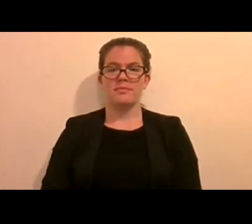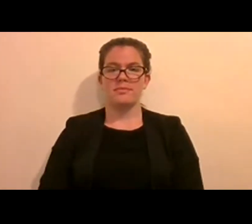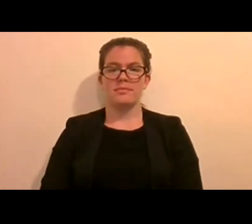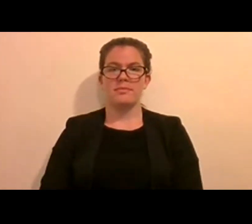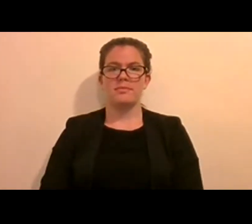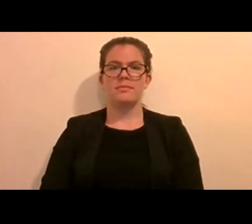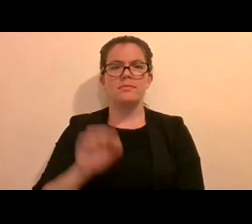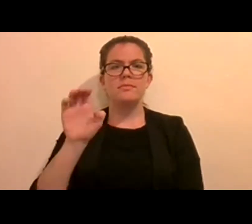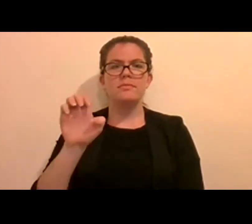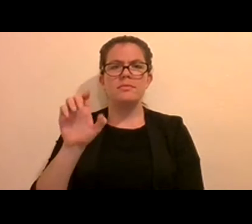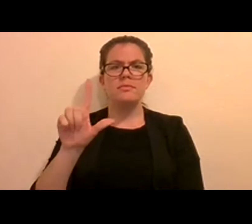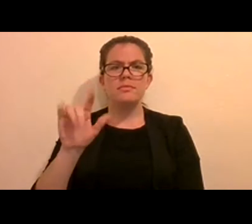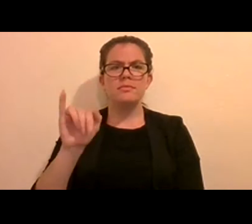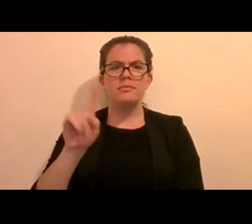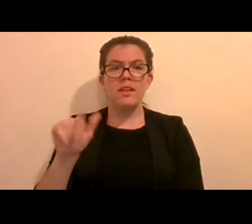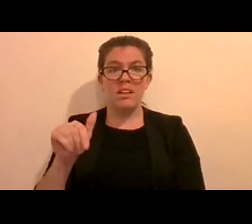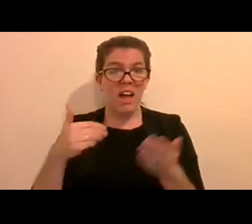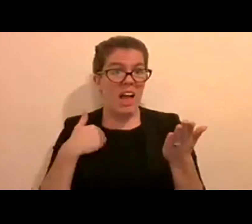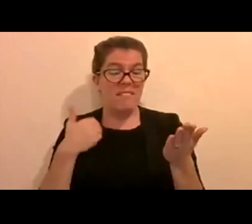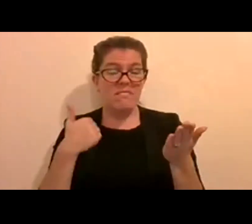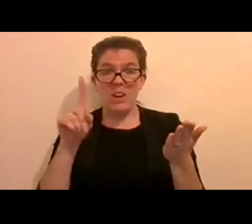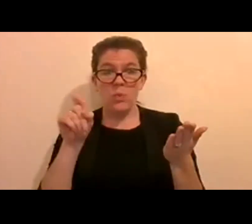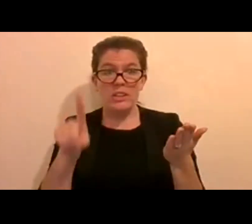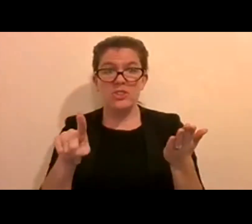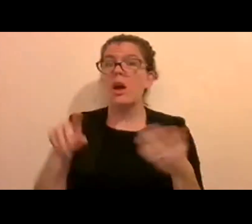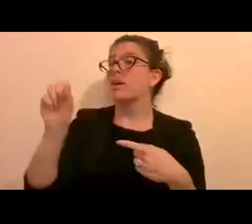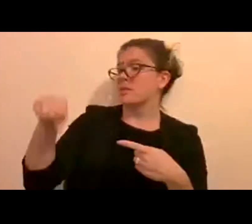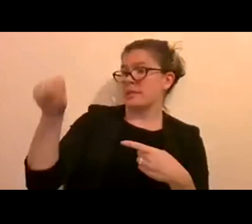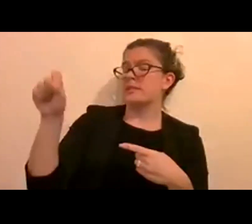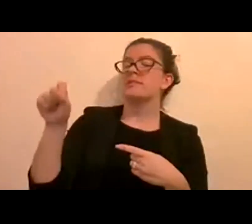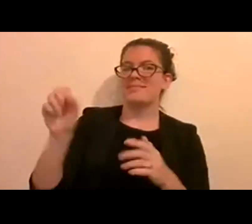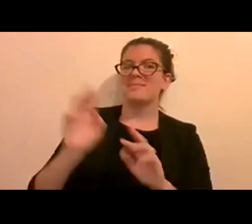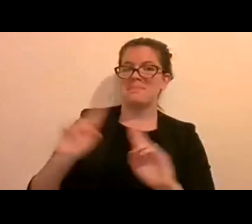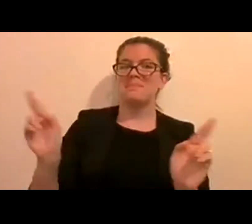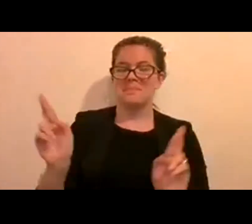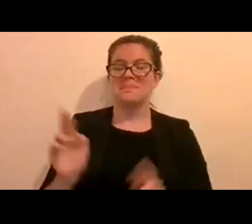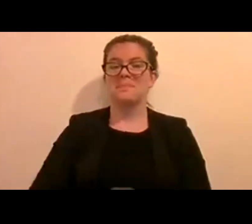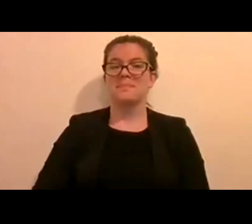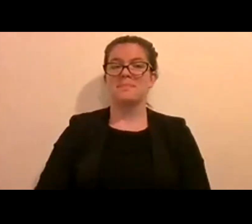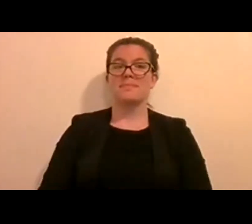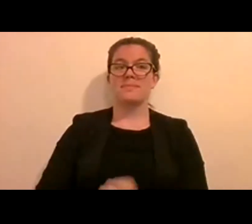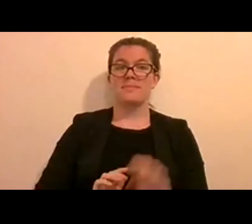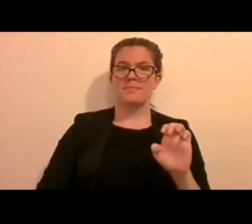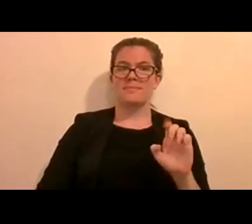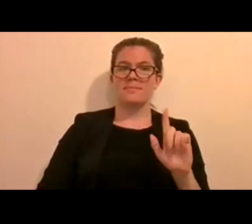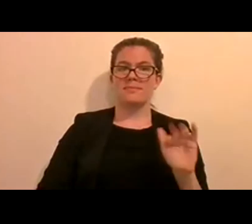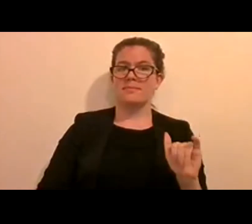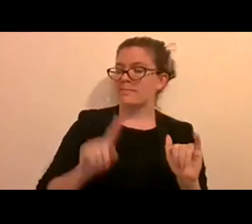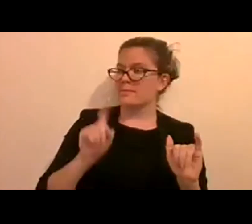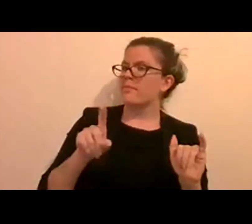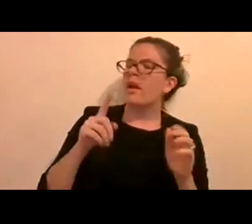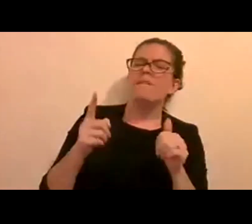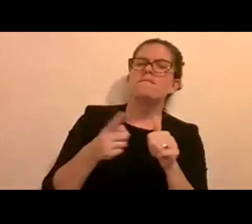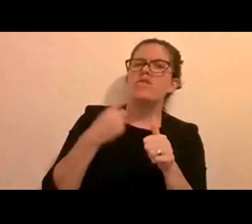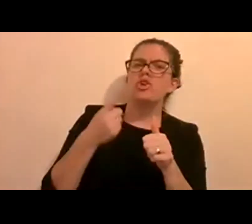Eliza, have you picked out questions for me? Yes. Okay. So first question is, for people who don't